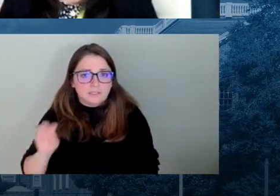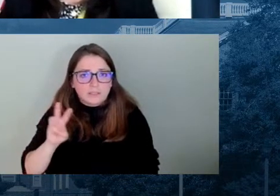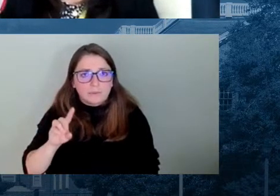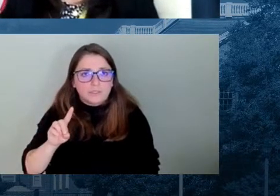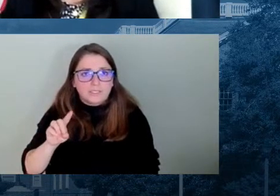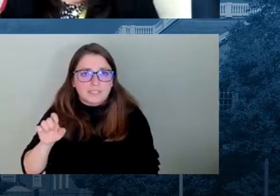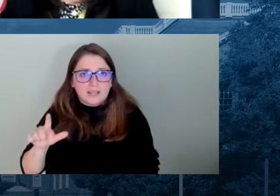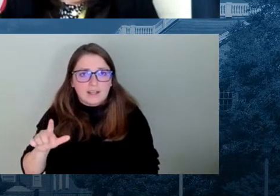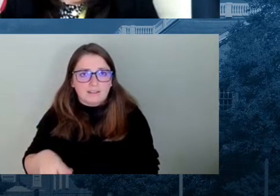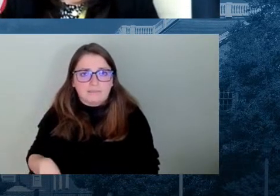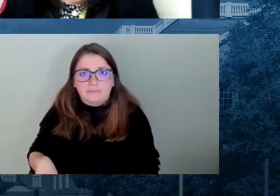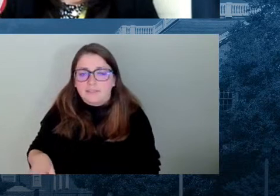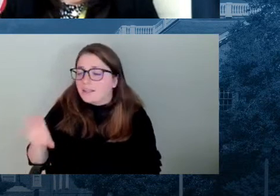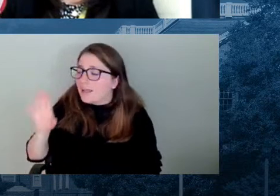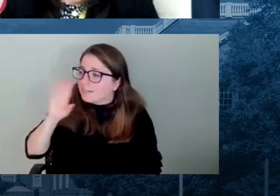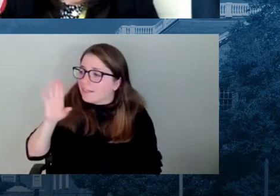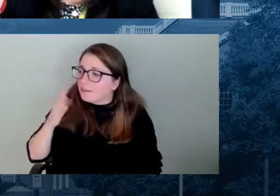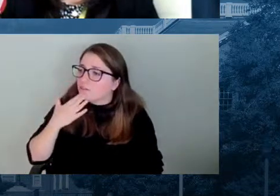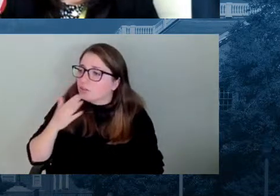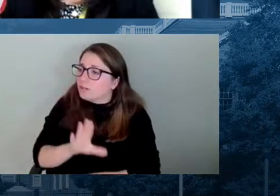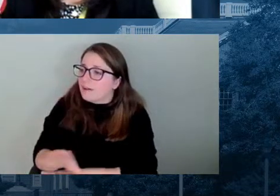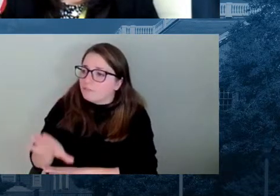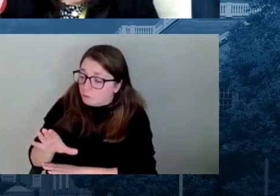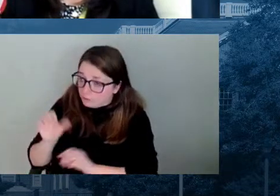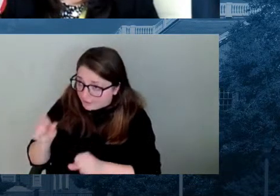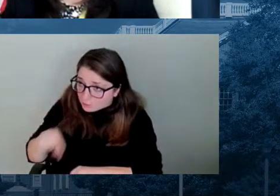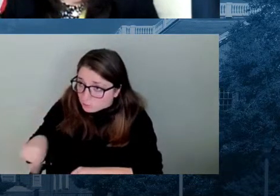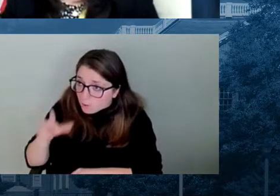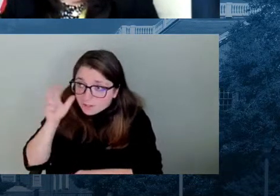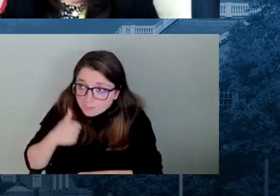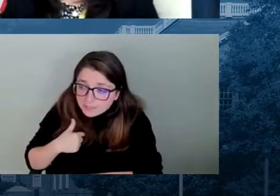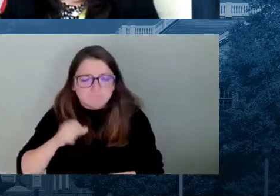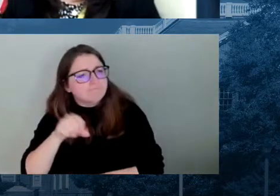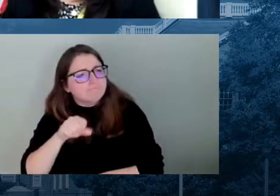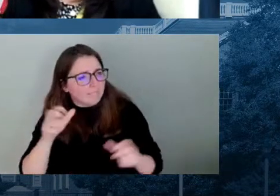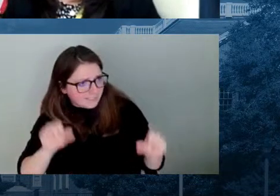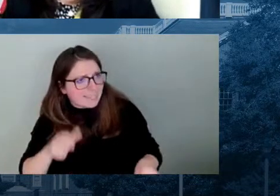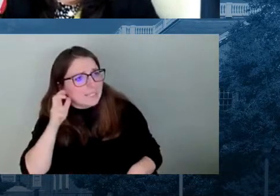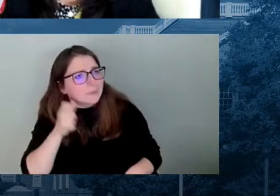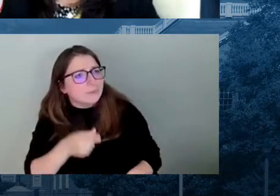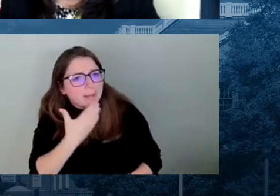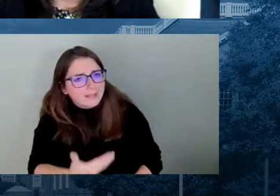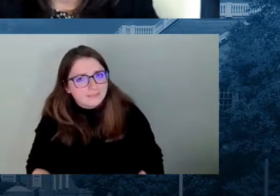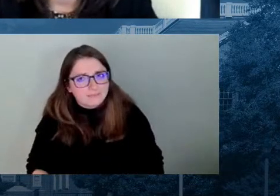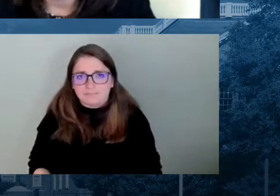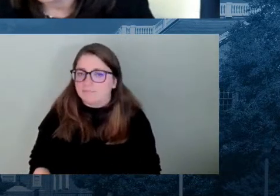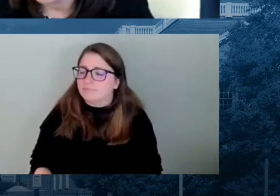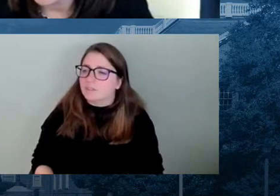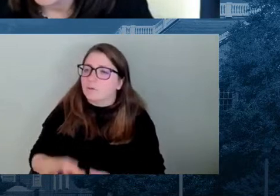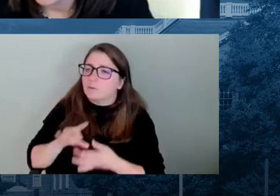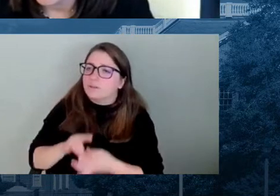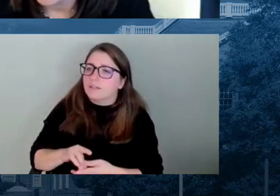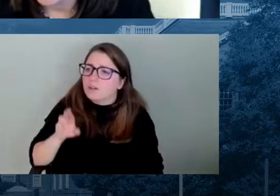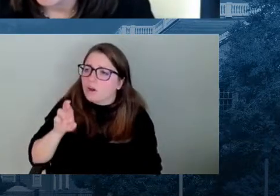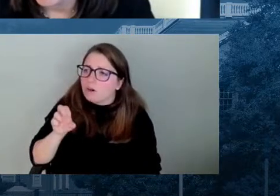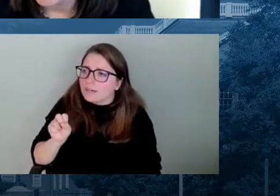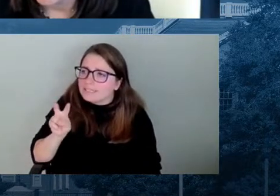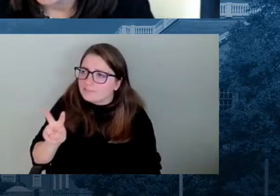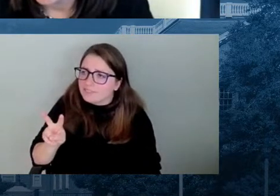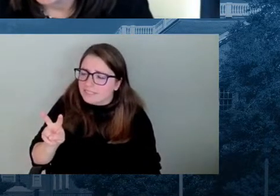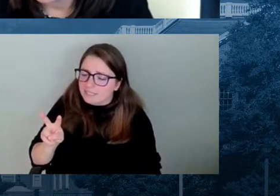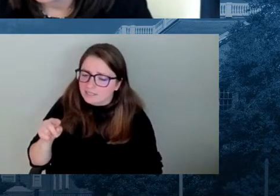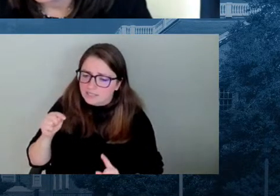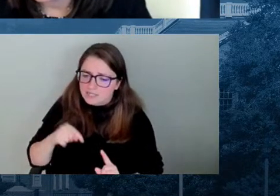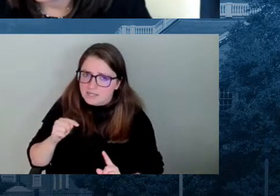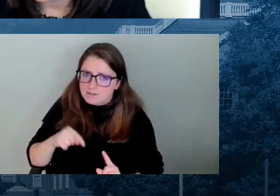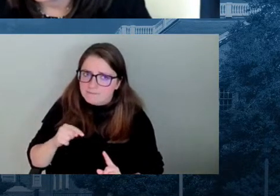Yes, hi, good afternoon. Can you hear me okay out there? Can hear you, Mark, well. Thank you. Regarding RSV, is there